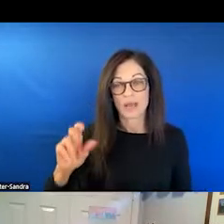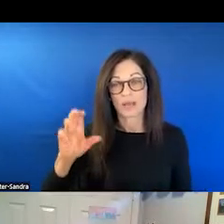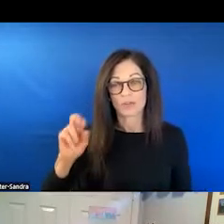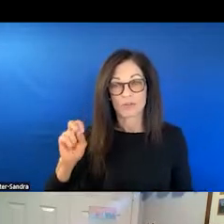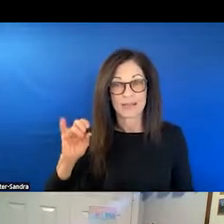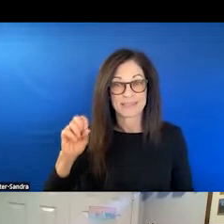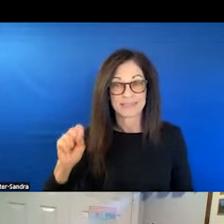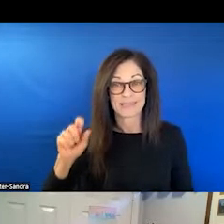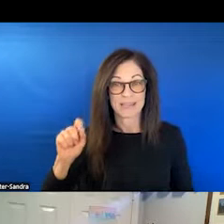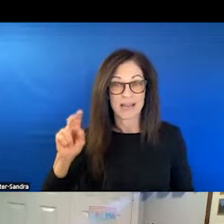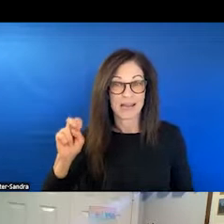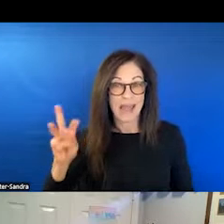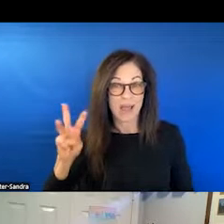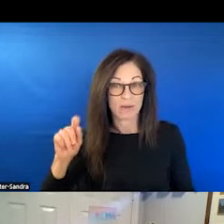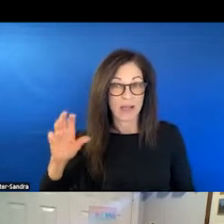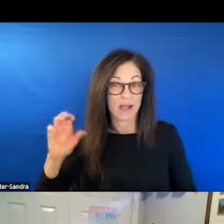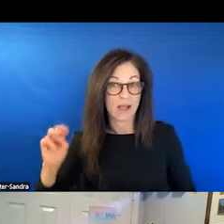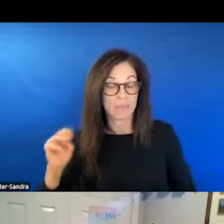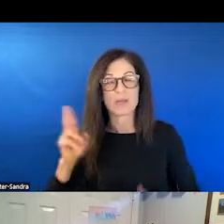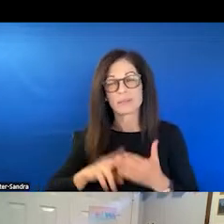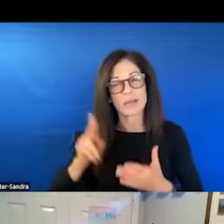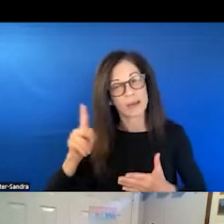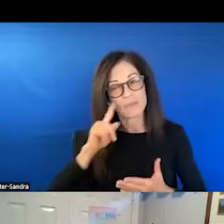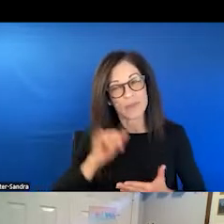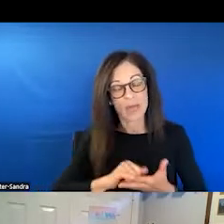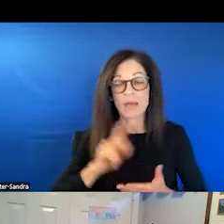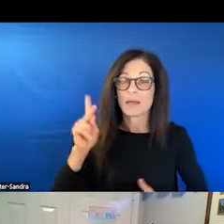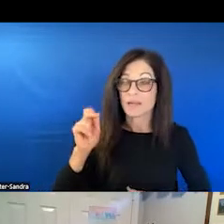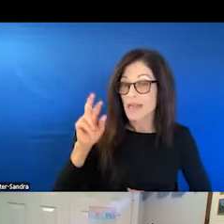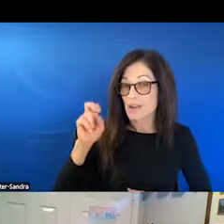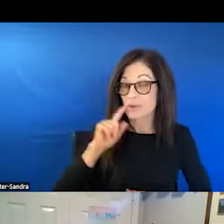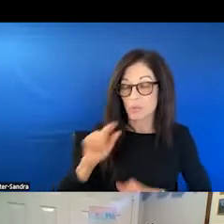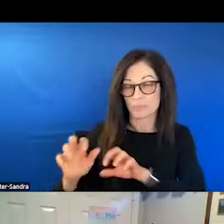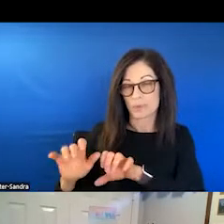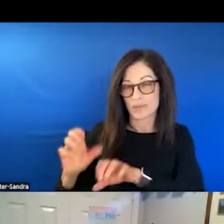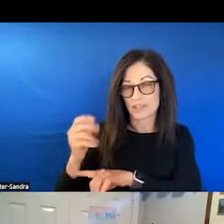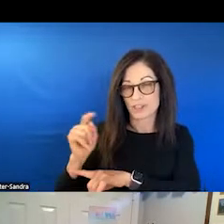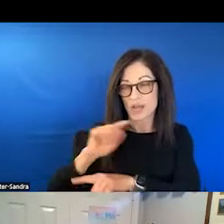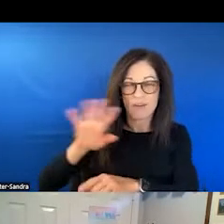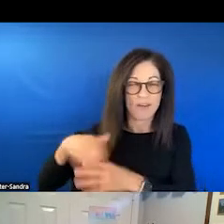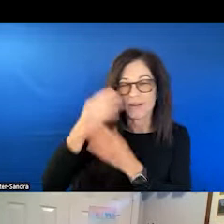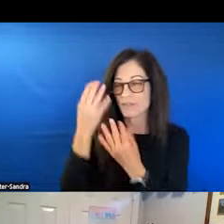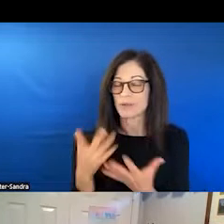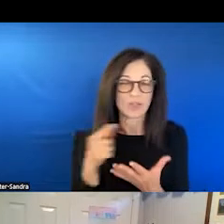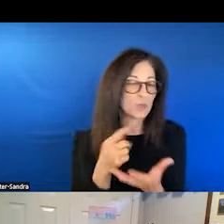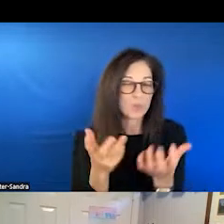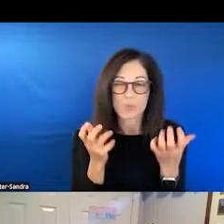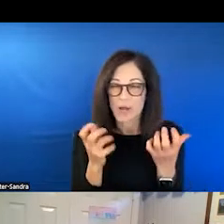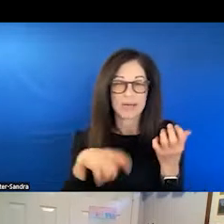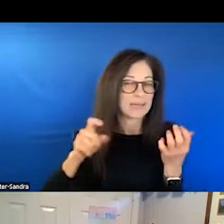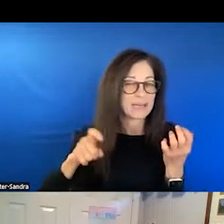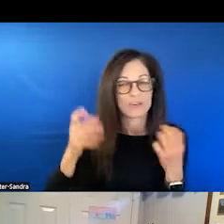talk.crisisnow.com and sign up for it. Karen will place in the chat box all the information you ever wanted to need to